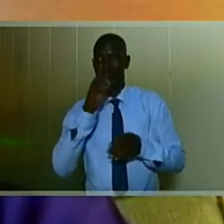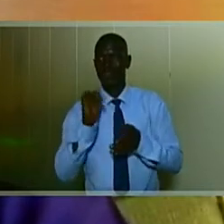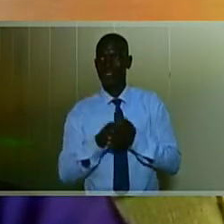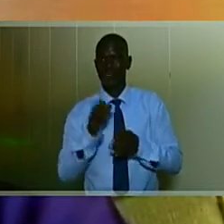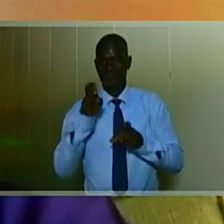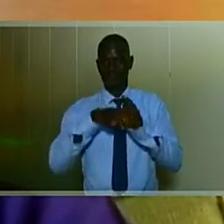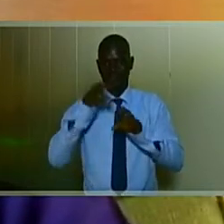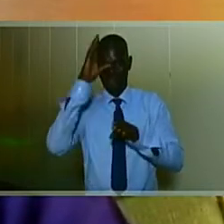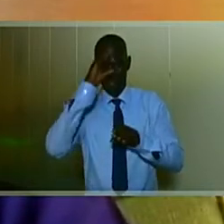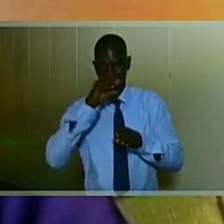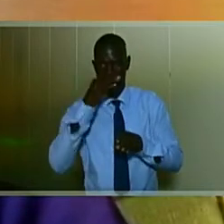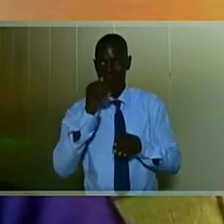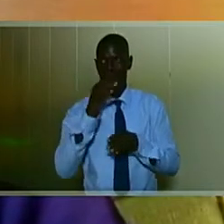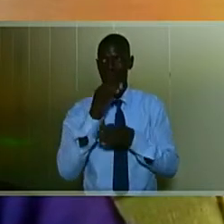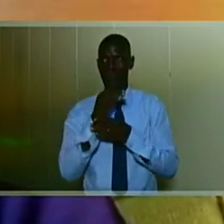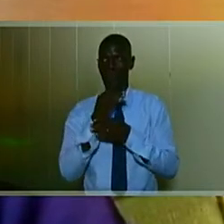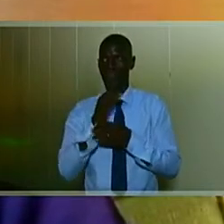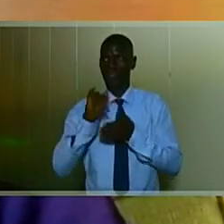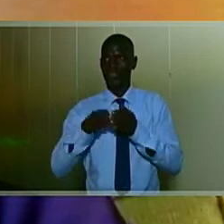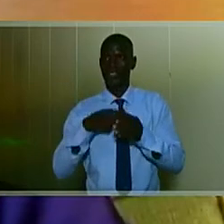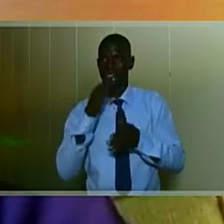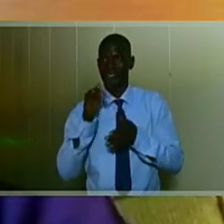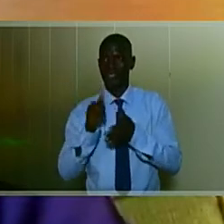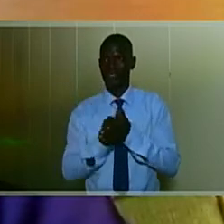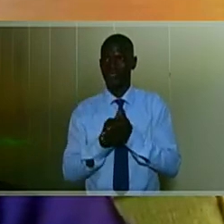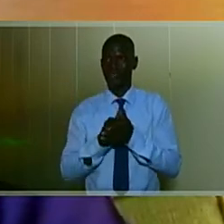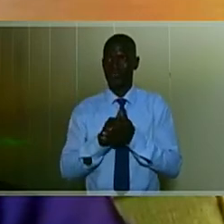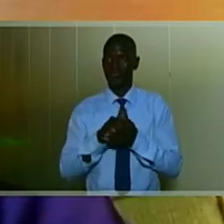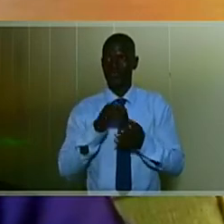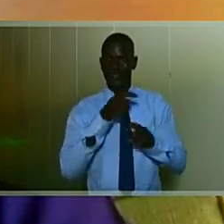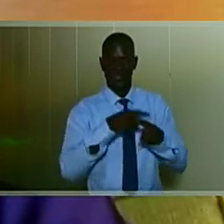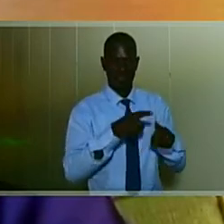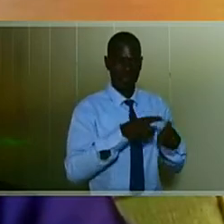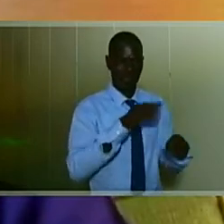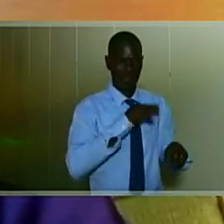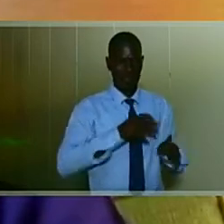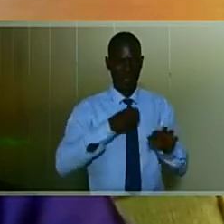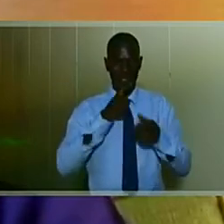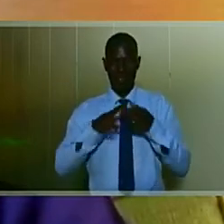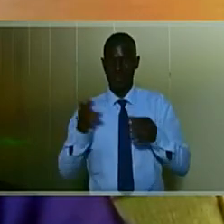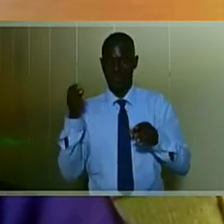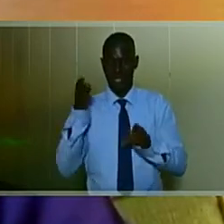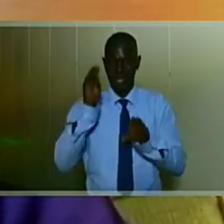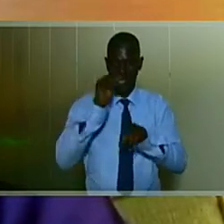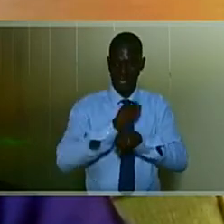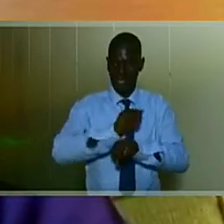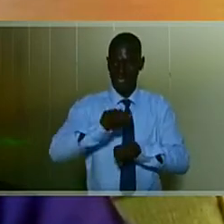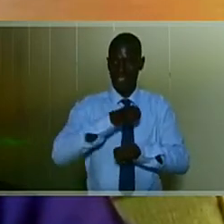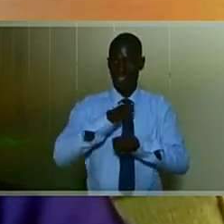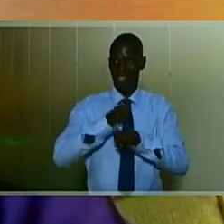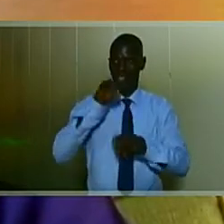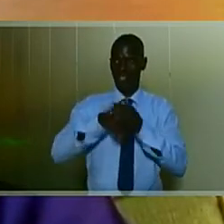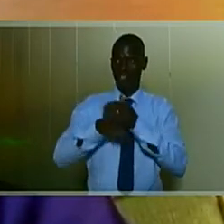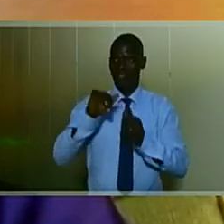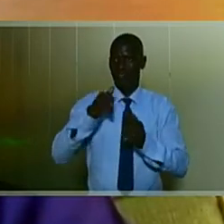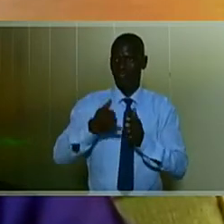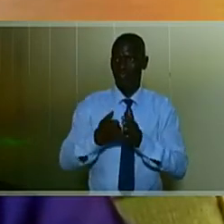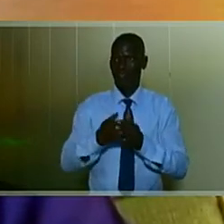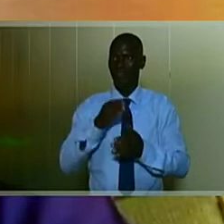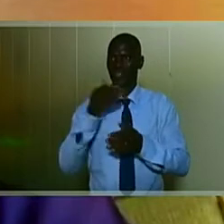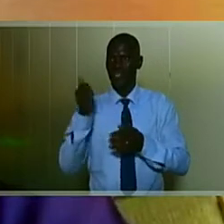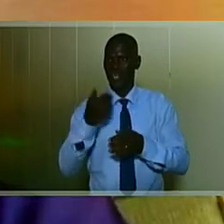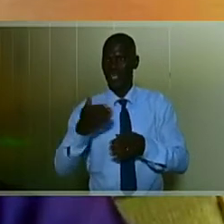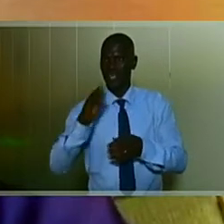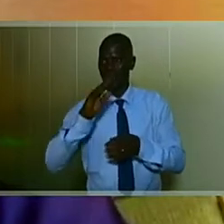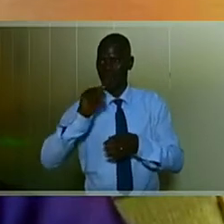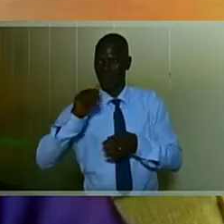of EPAC that stakeholders were not engaged. It's quite unfortunate, I mean, for somebody to make that assertion here. If there's any bill